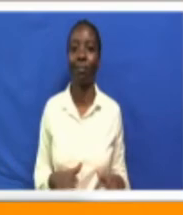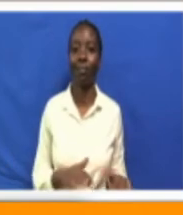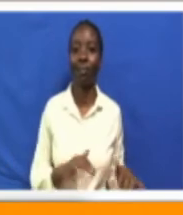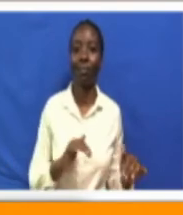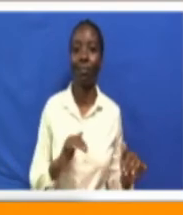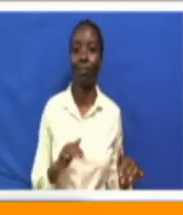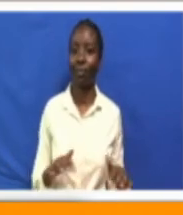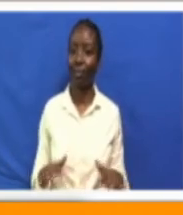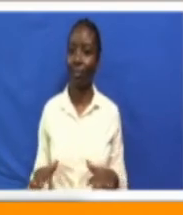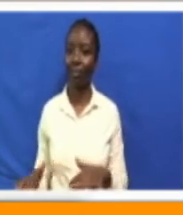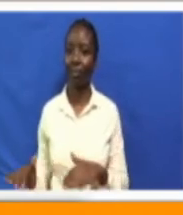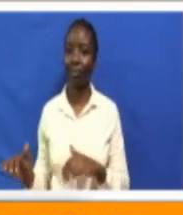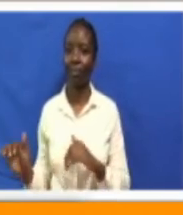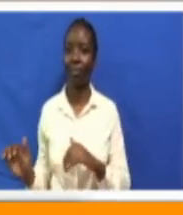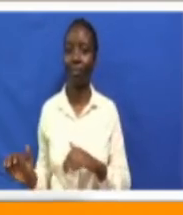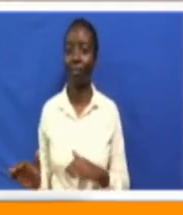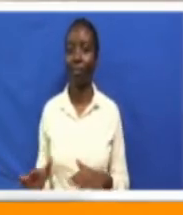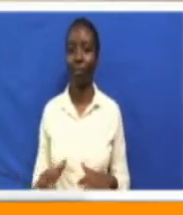oh